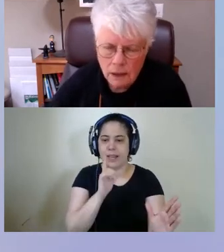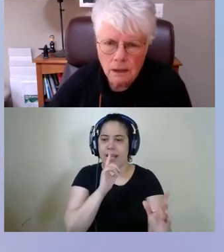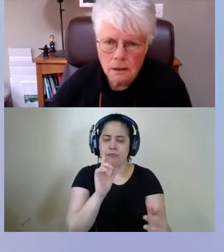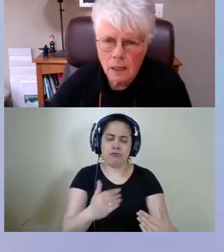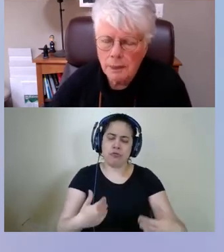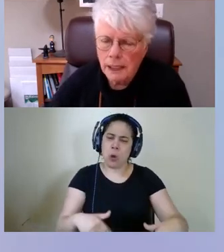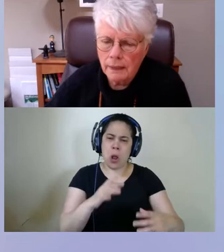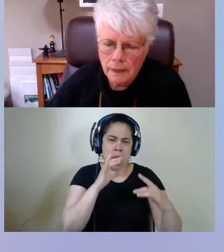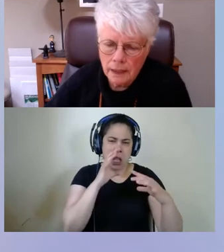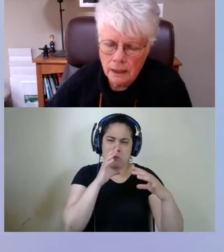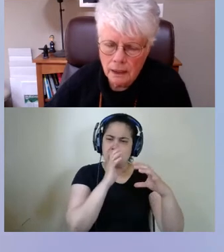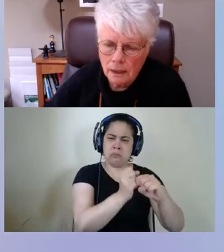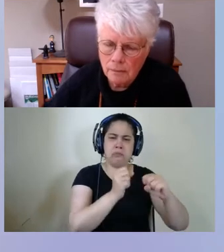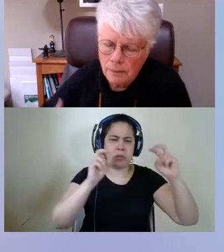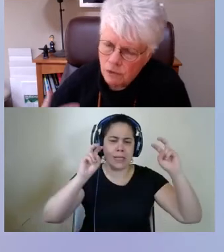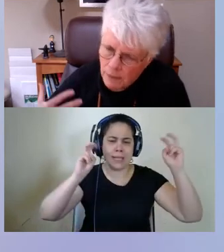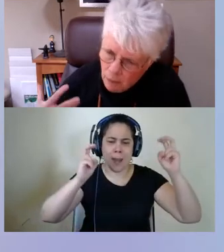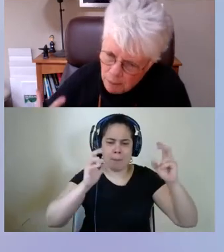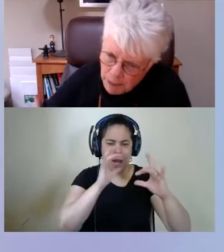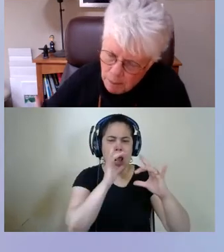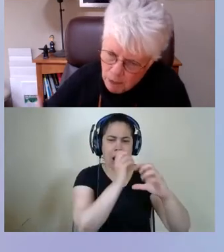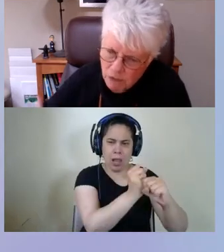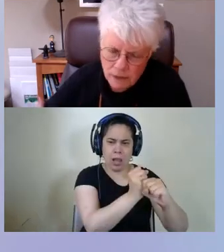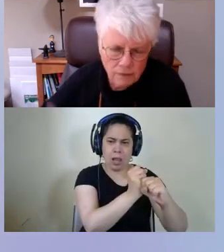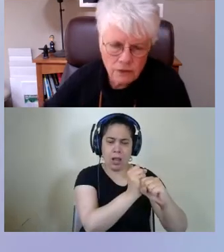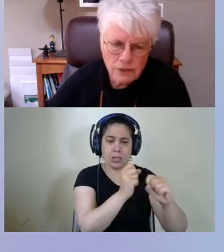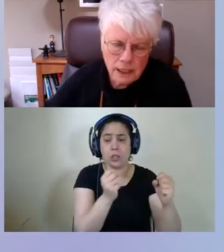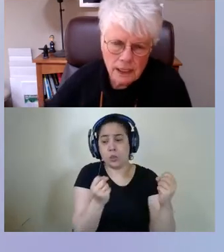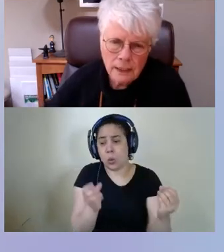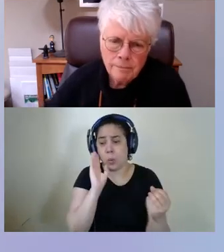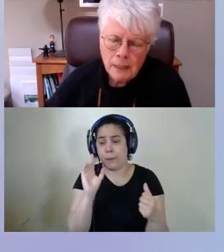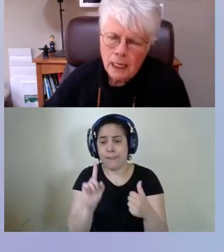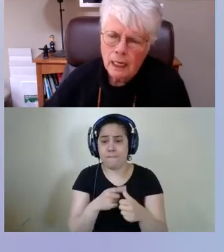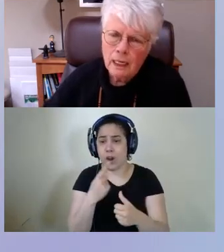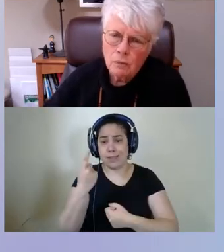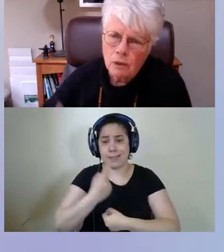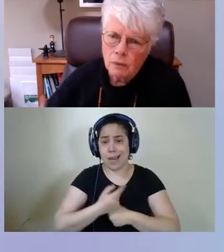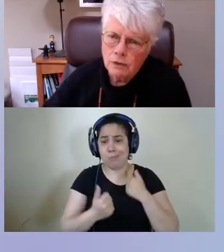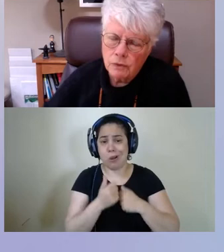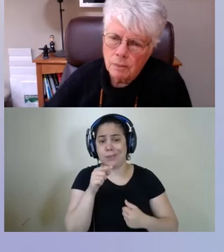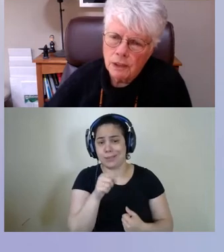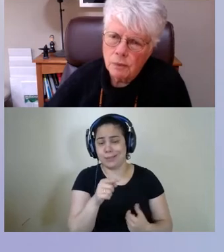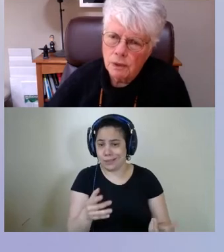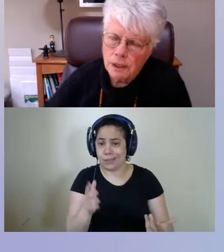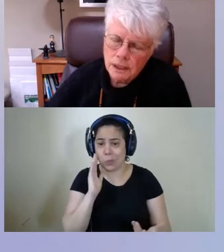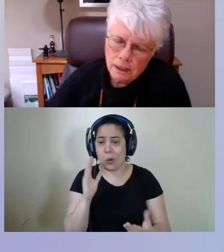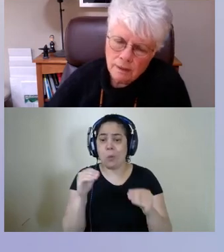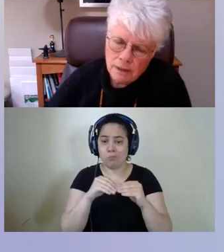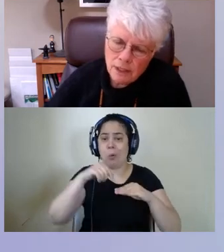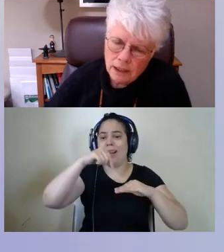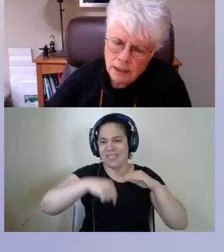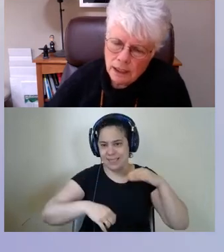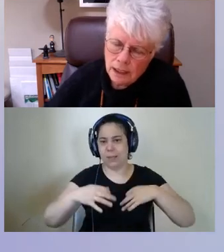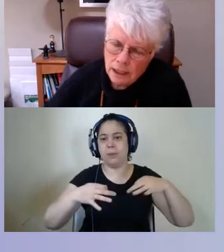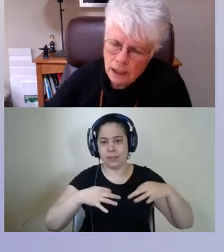intriguing topic. And then, so that will be mostly the first day. And we'll go into it in much more detail. And